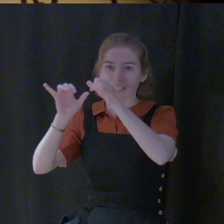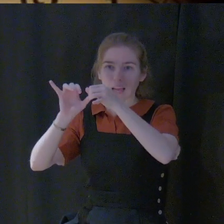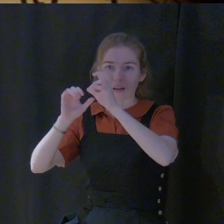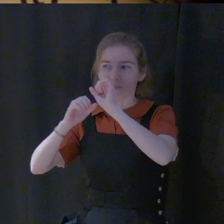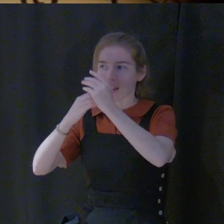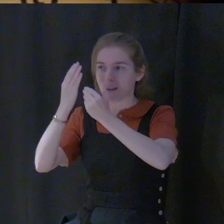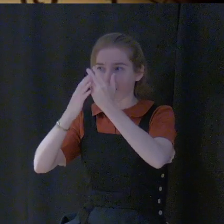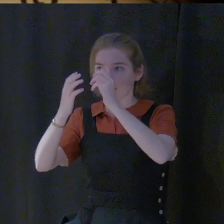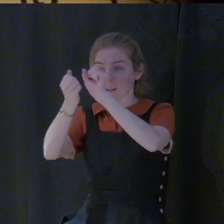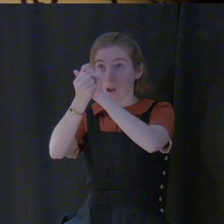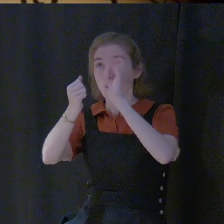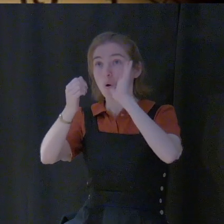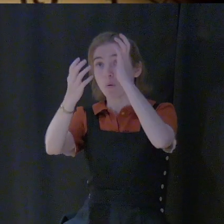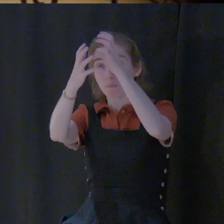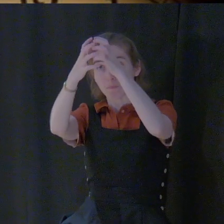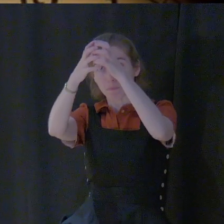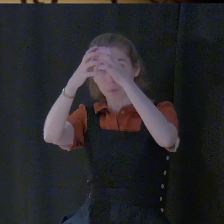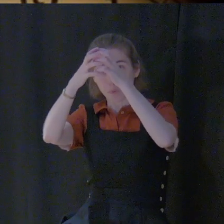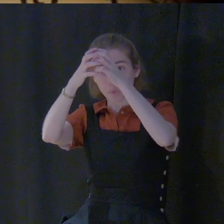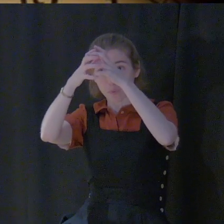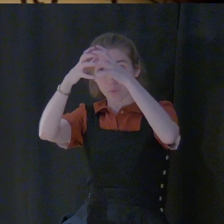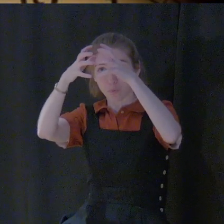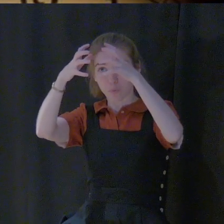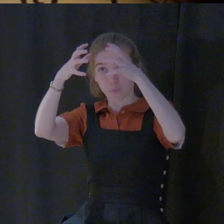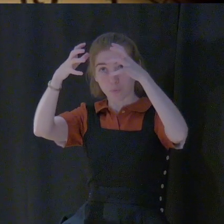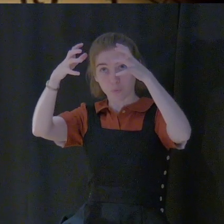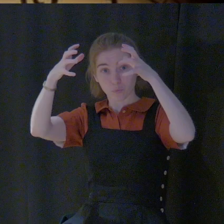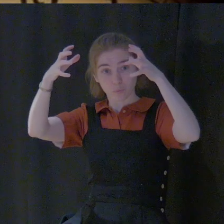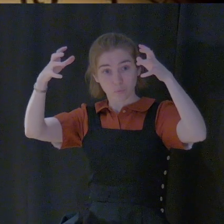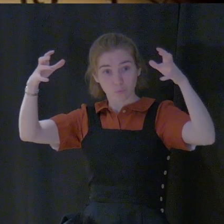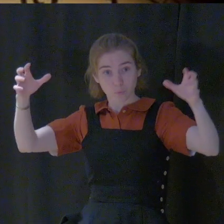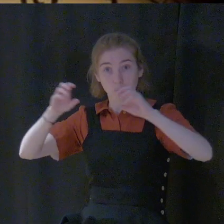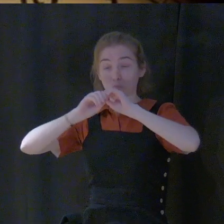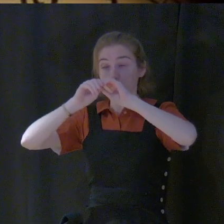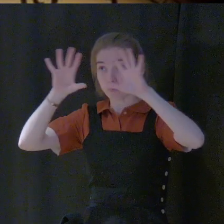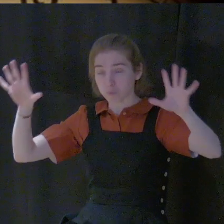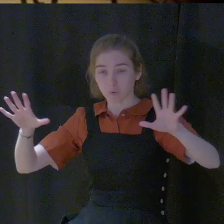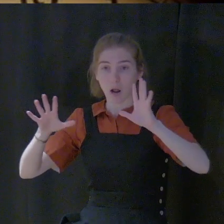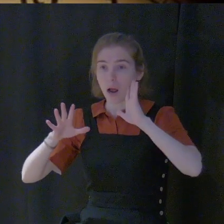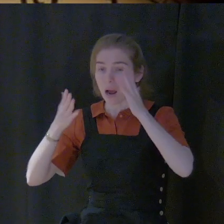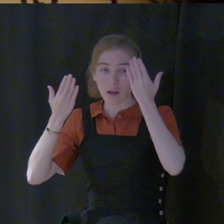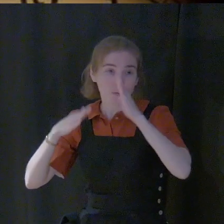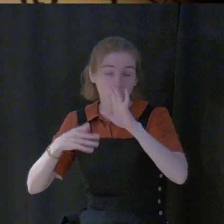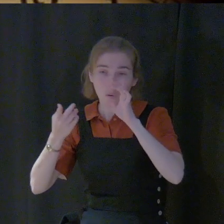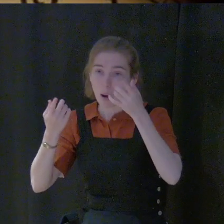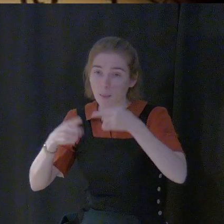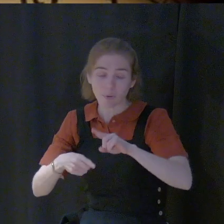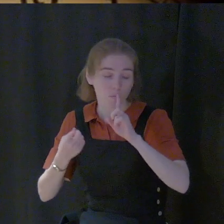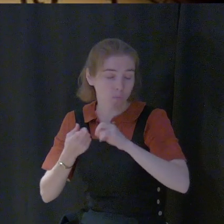and closer and brighter and it's going to be Jesus himself coming back to take us home. I don't know when that's going to happen.